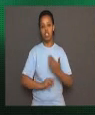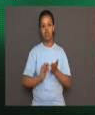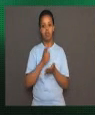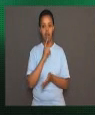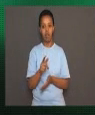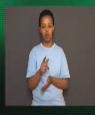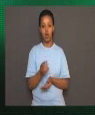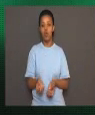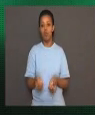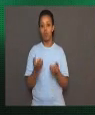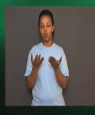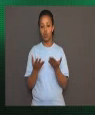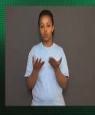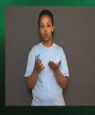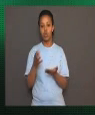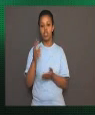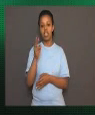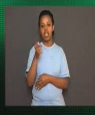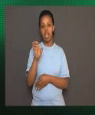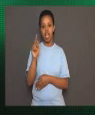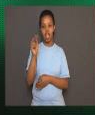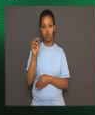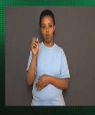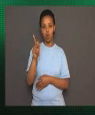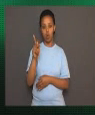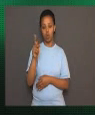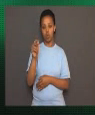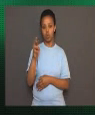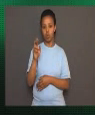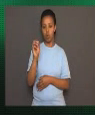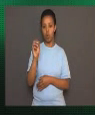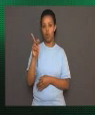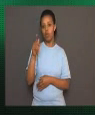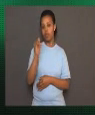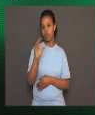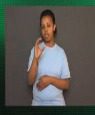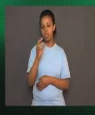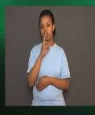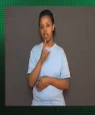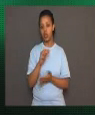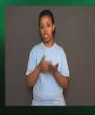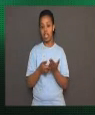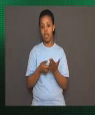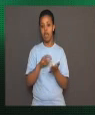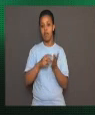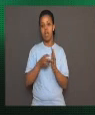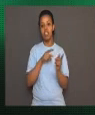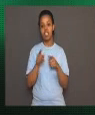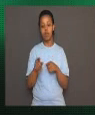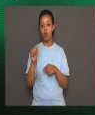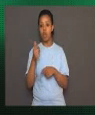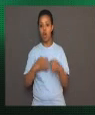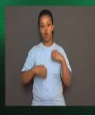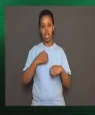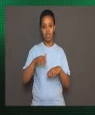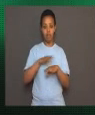Most are heterotrophic, which means they rely on other organisms to provide them